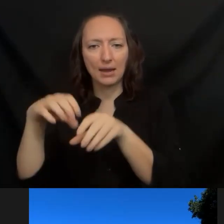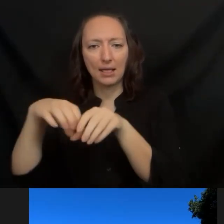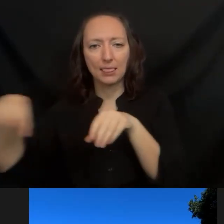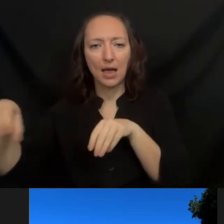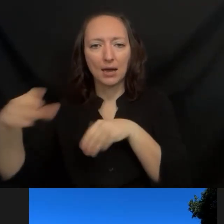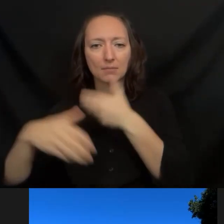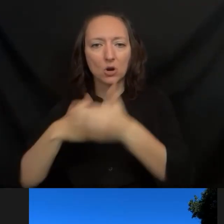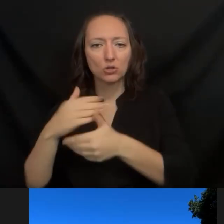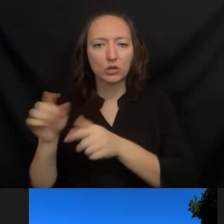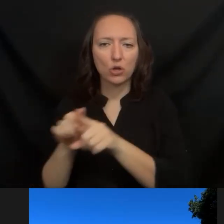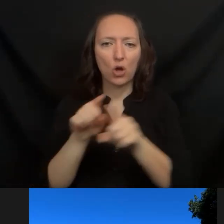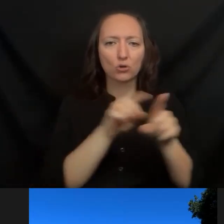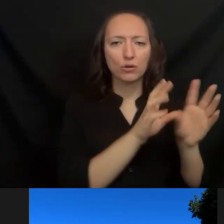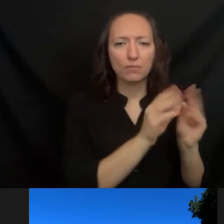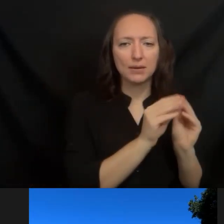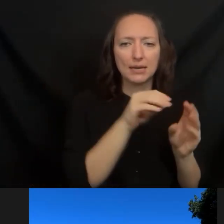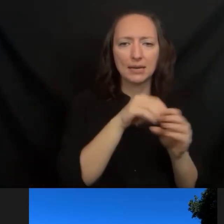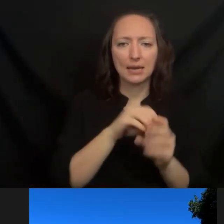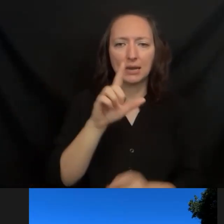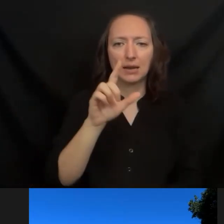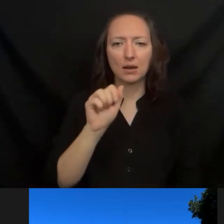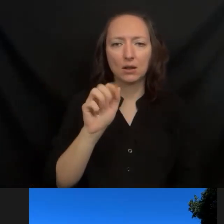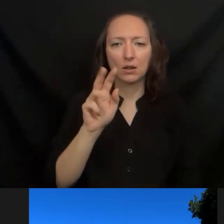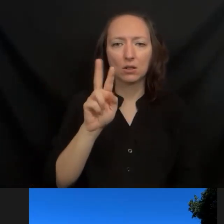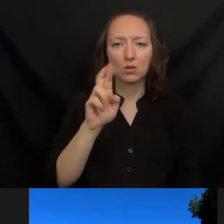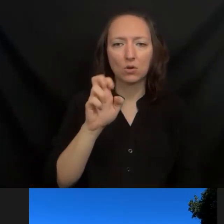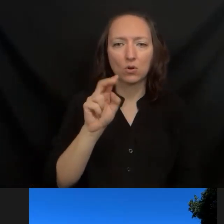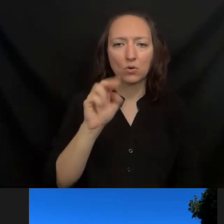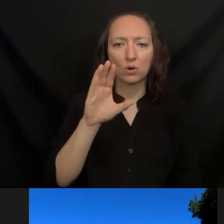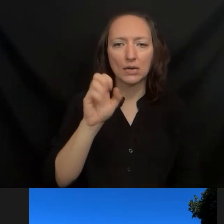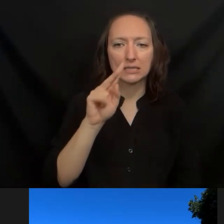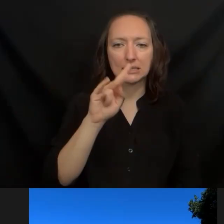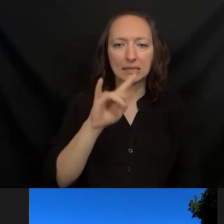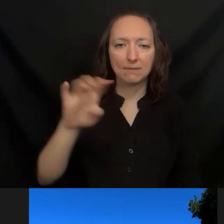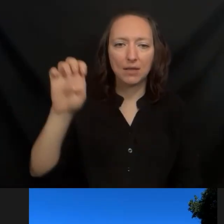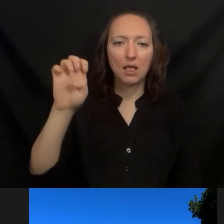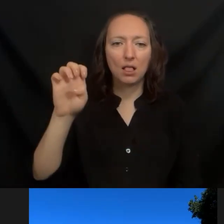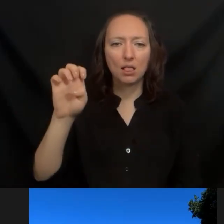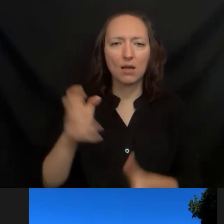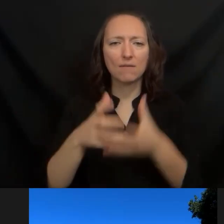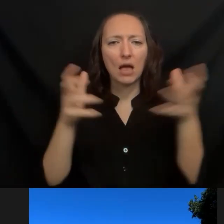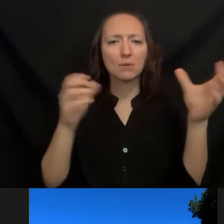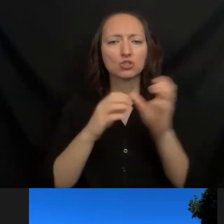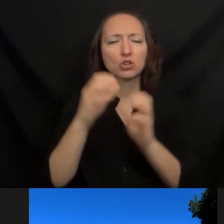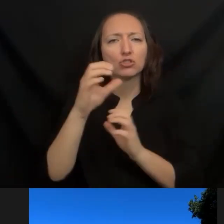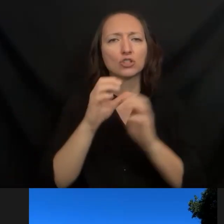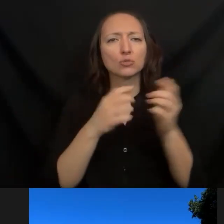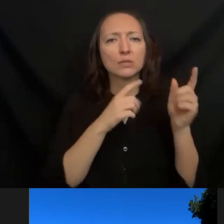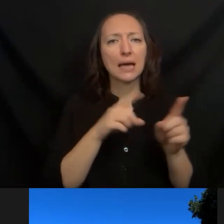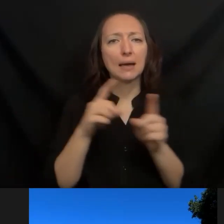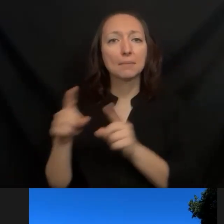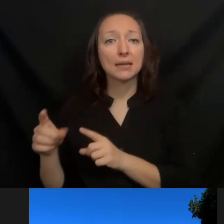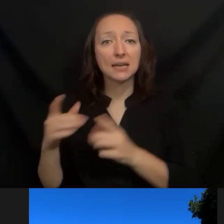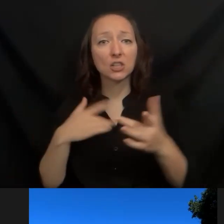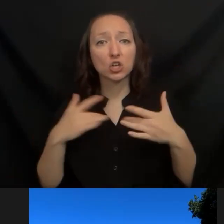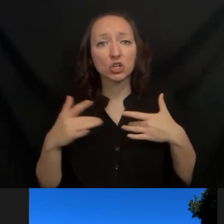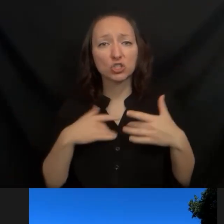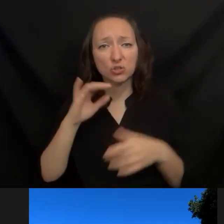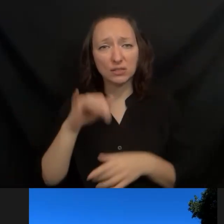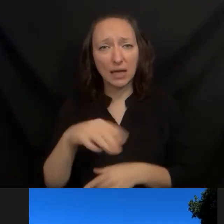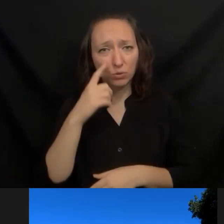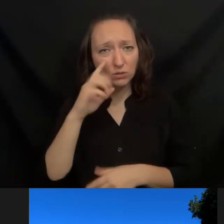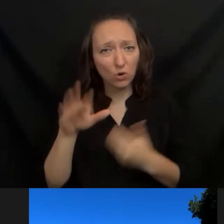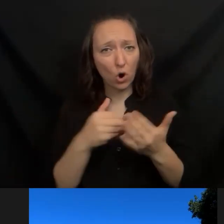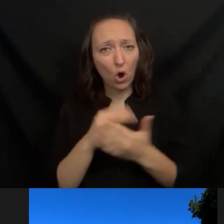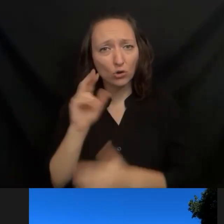Lawrenceville about just the amount of construction and some of the concerns. And this was for all of the utilities. And I do want to give a shout out